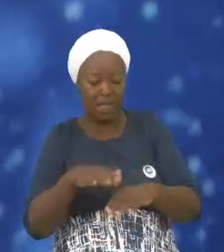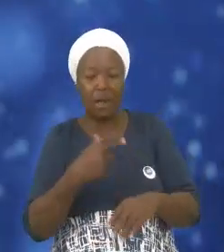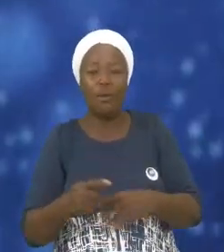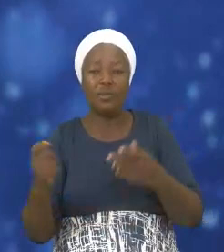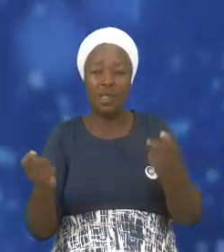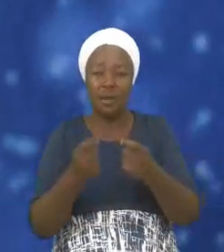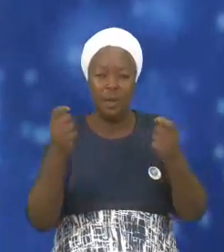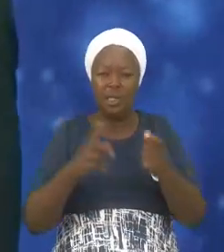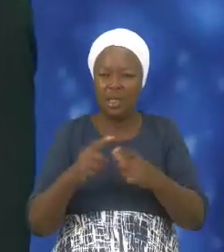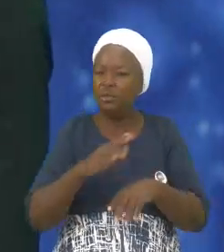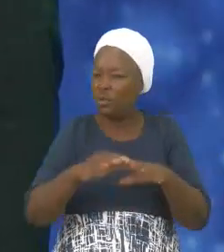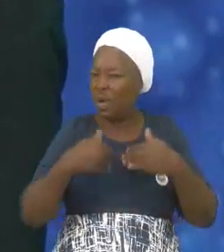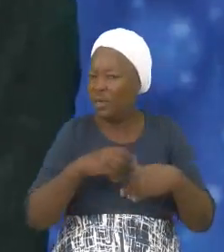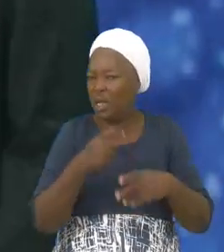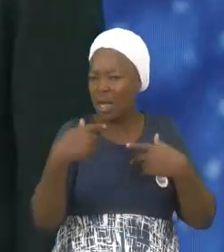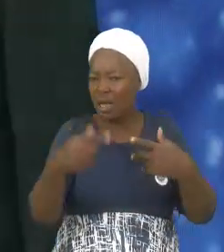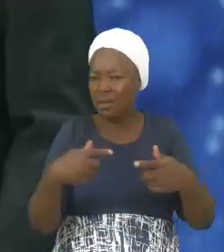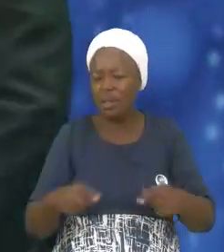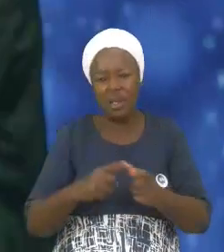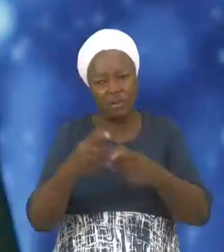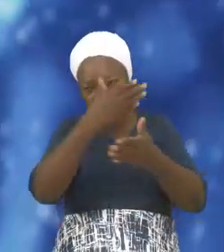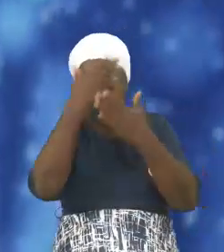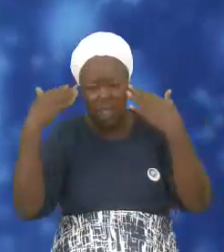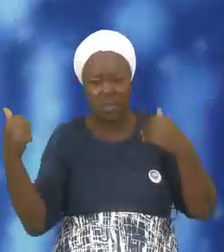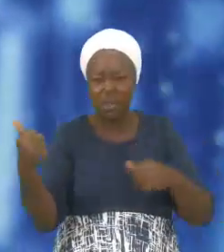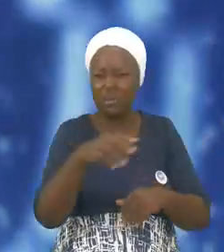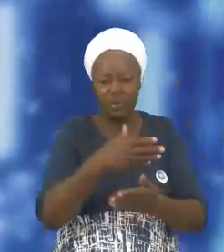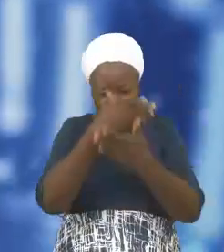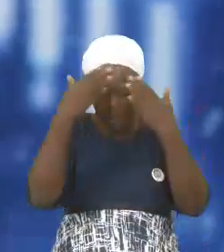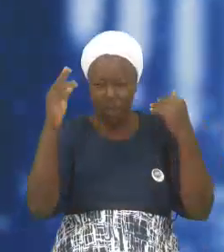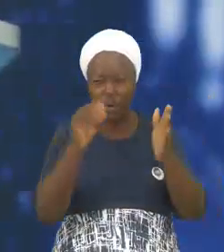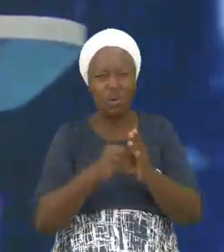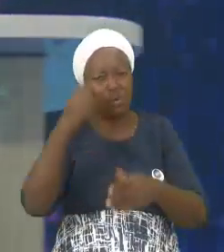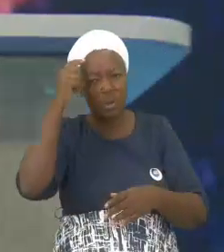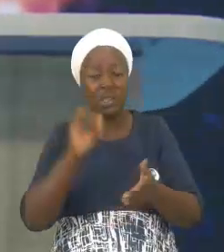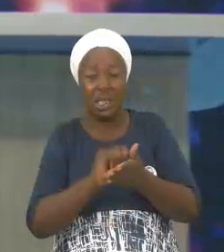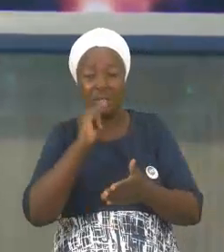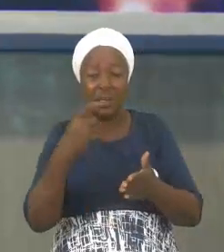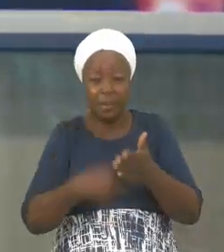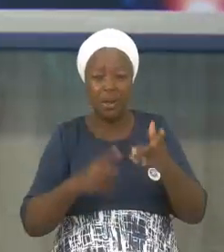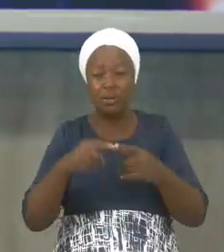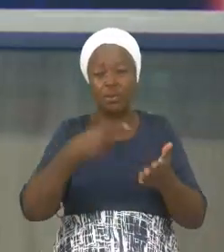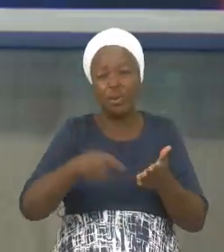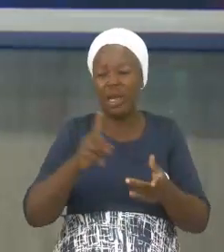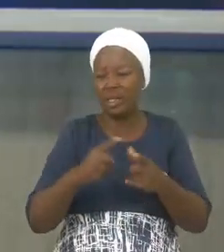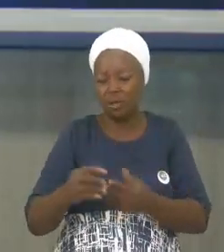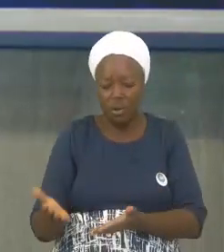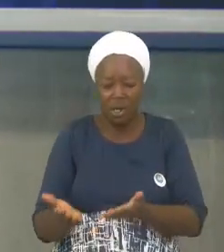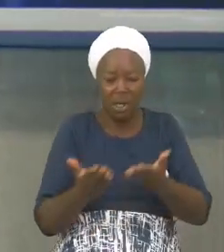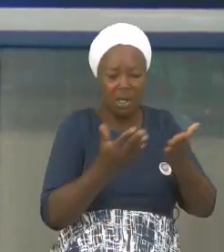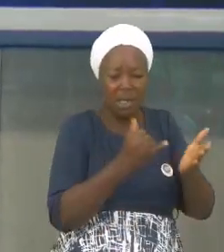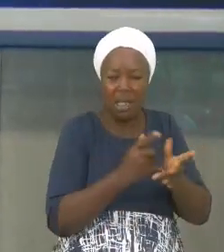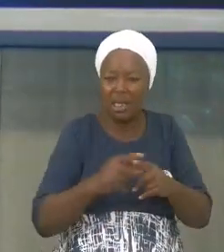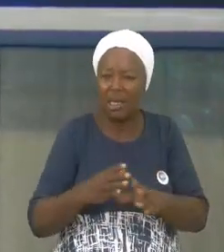argument and you forget yourself, you forget your own thought, that's the price you pay. And then you carry it and you